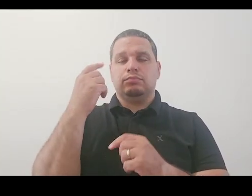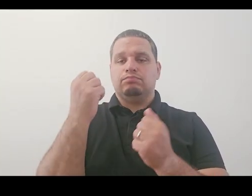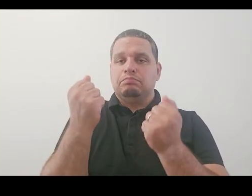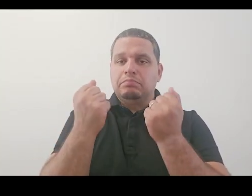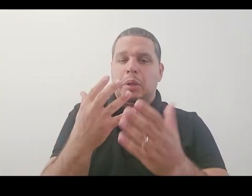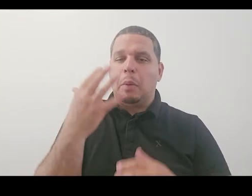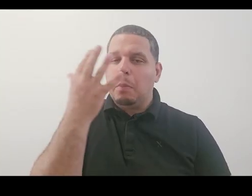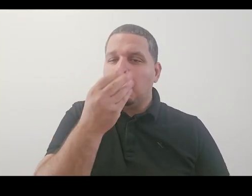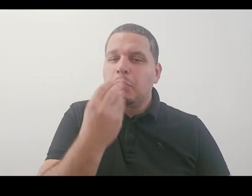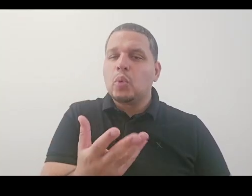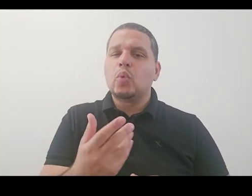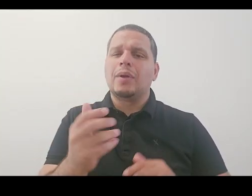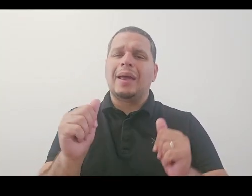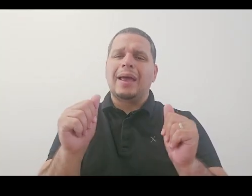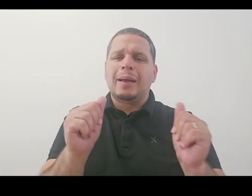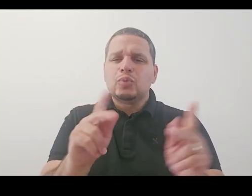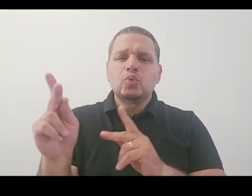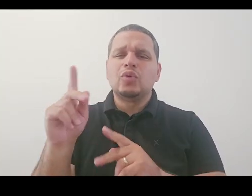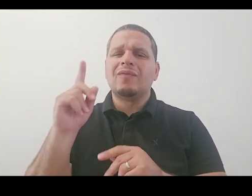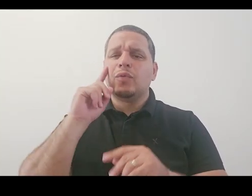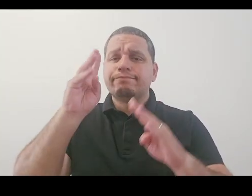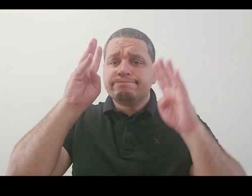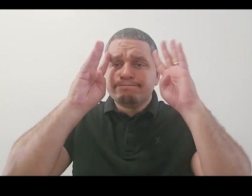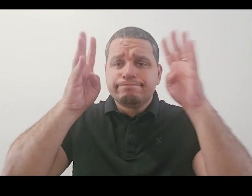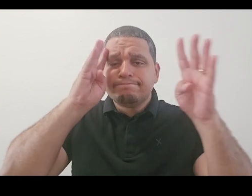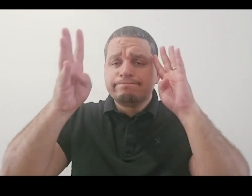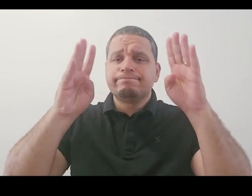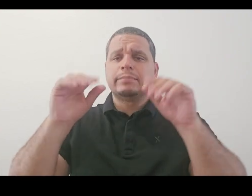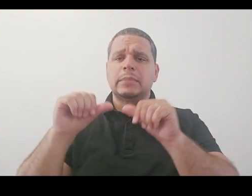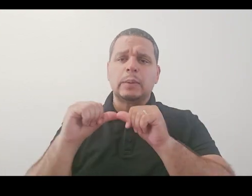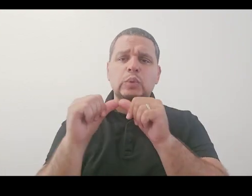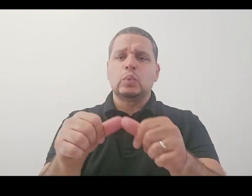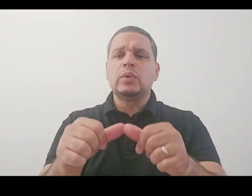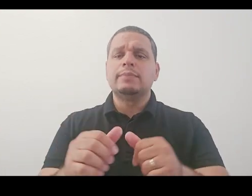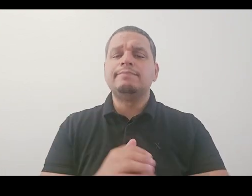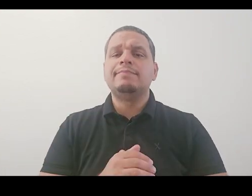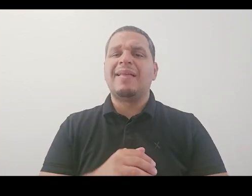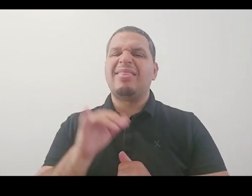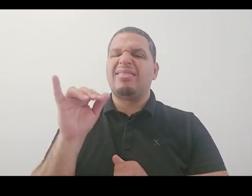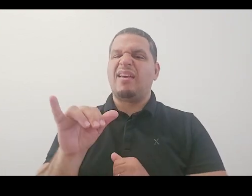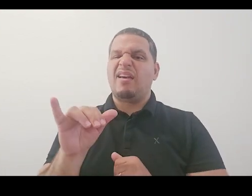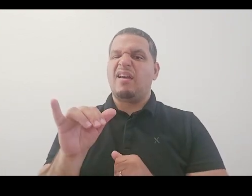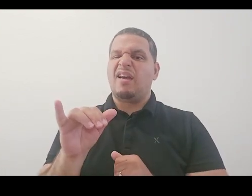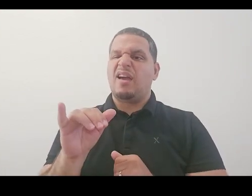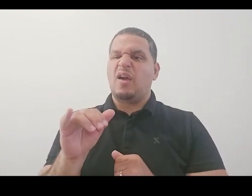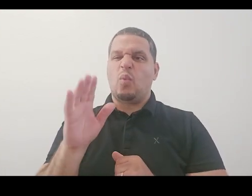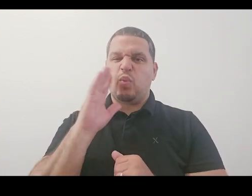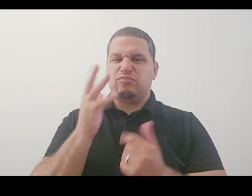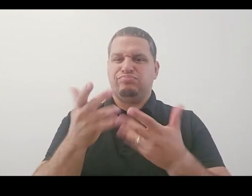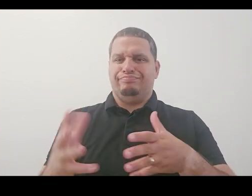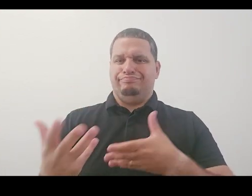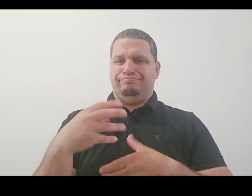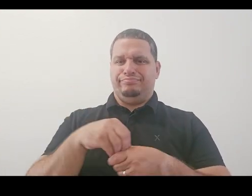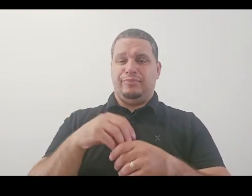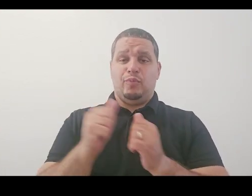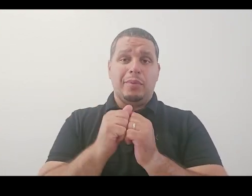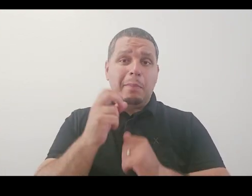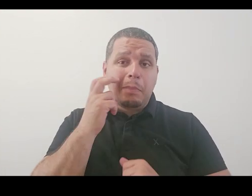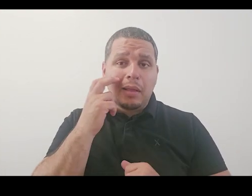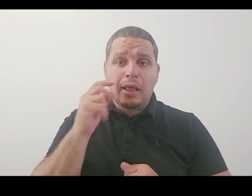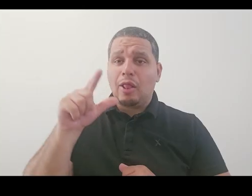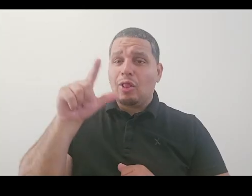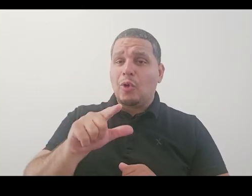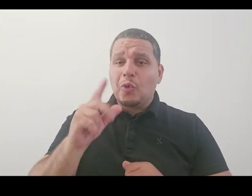and opportunity for innovation and continuity that just comes through blindness and low